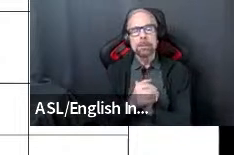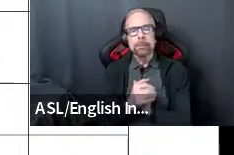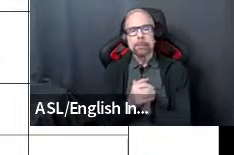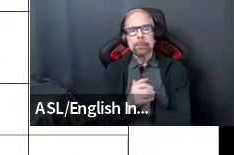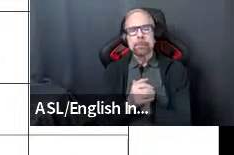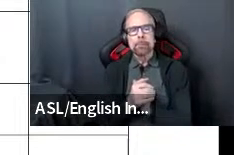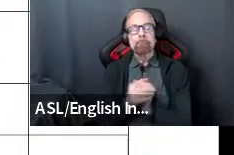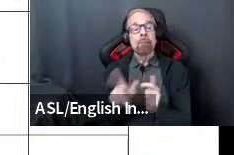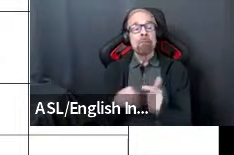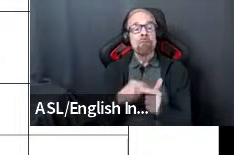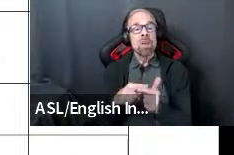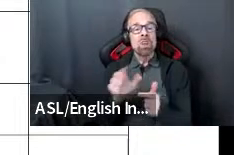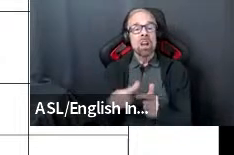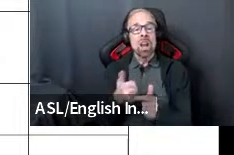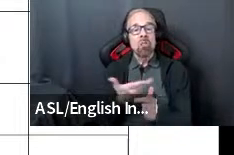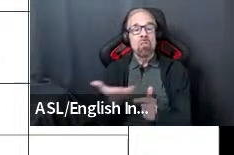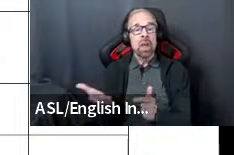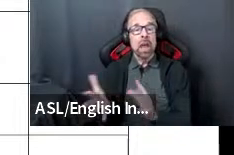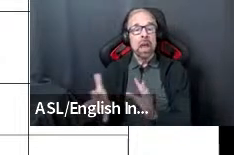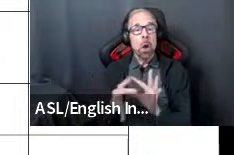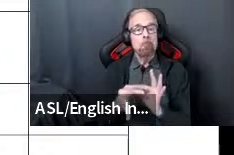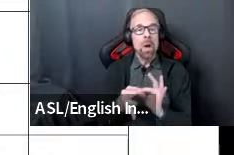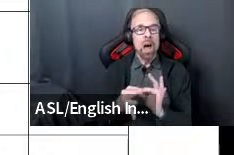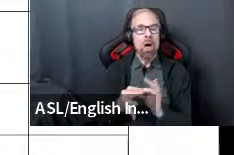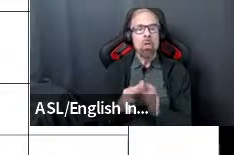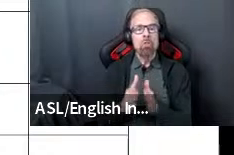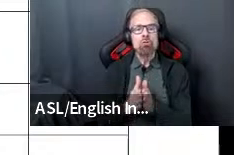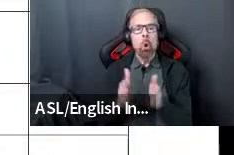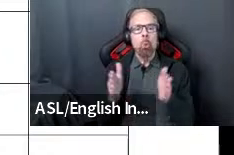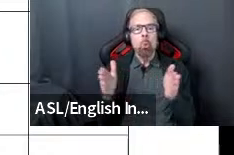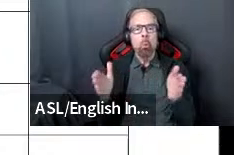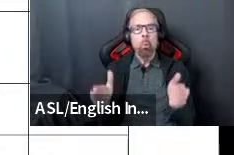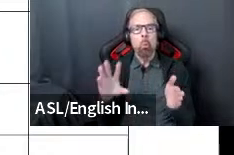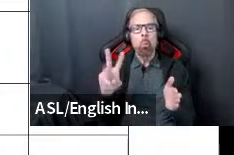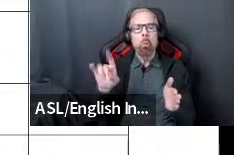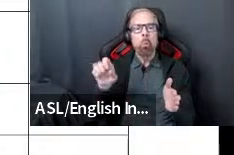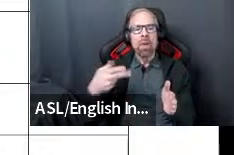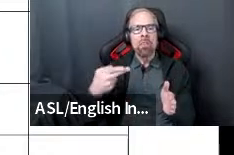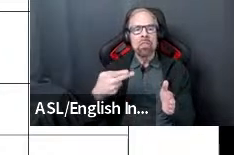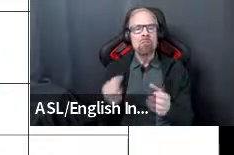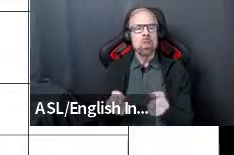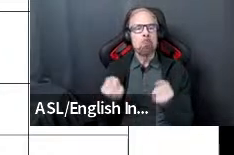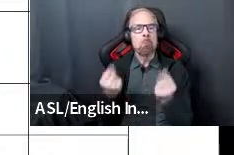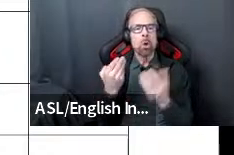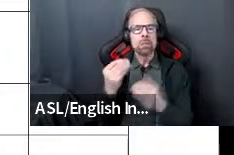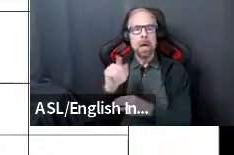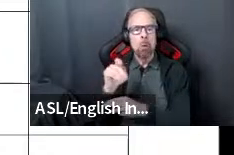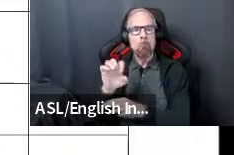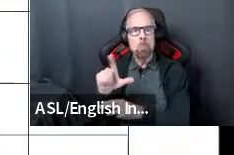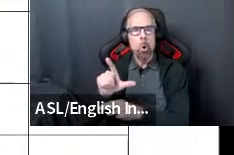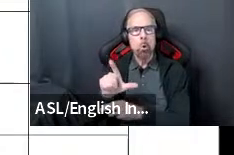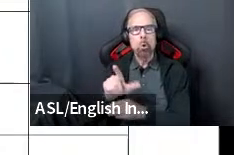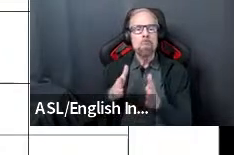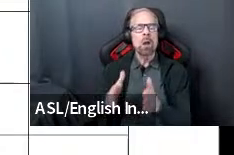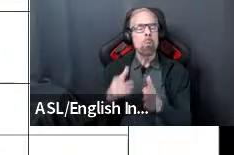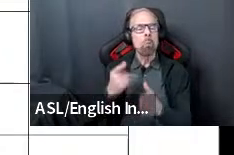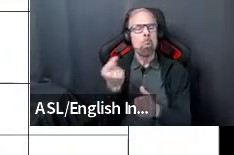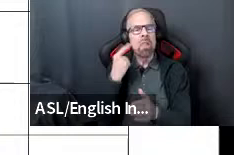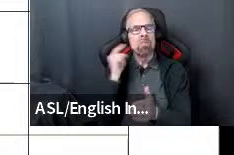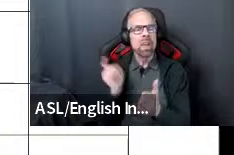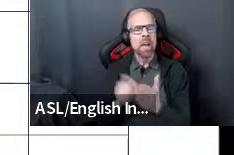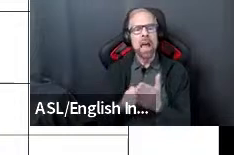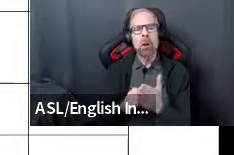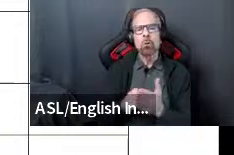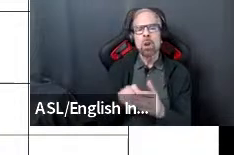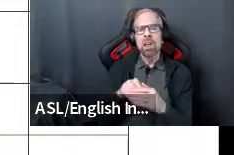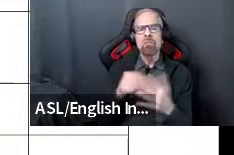Then there's another thing about just the width of the multimodal path. And one of the things I noticed in the draft SEIS is I think